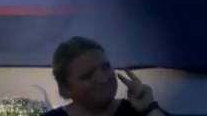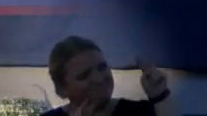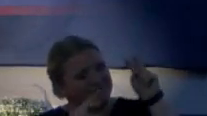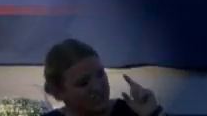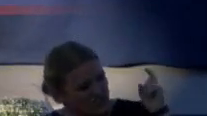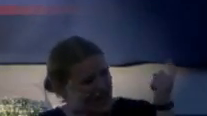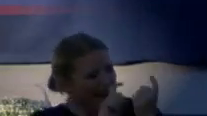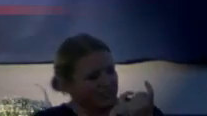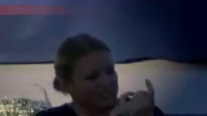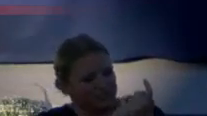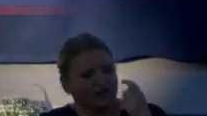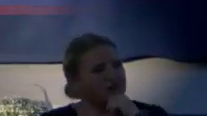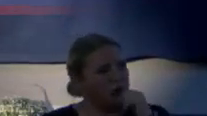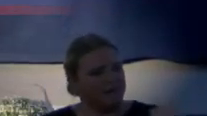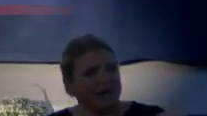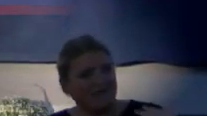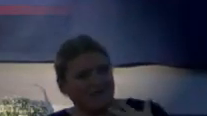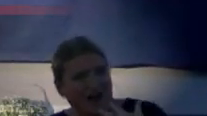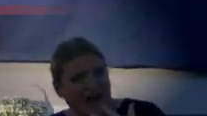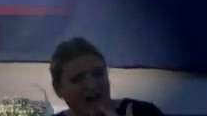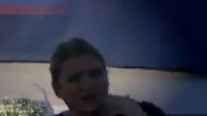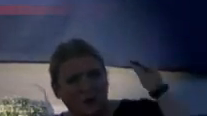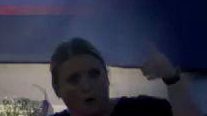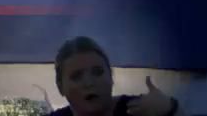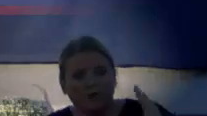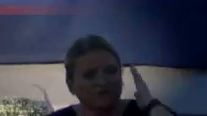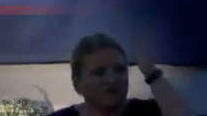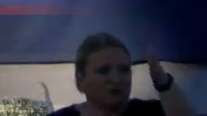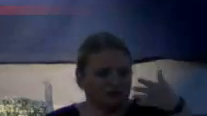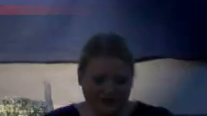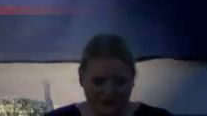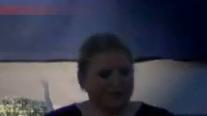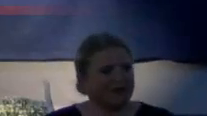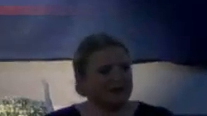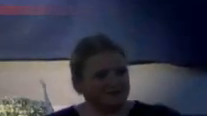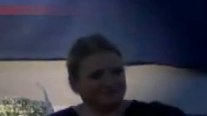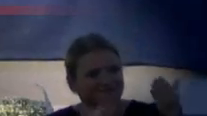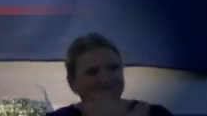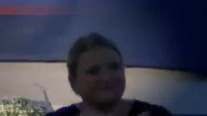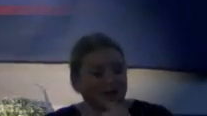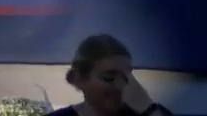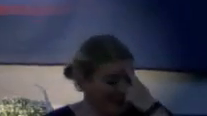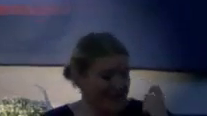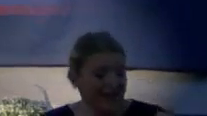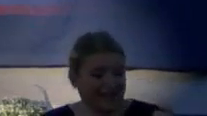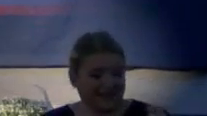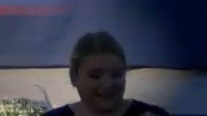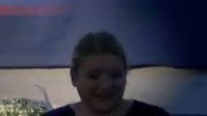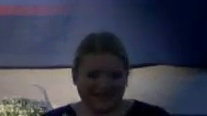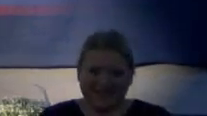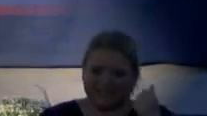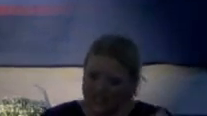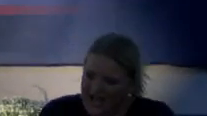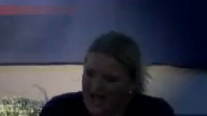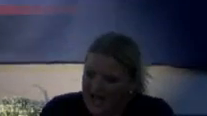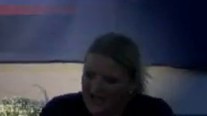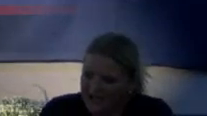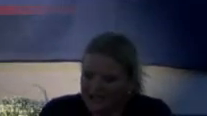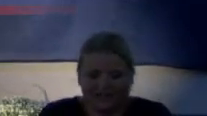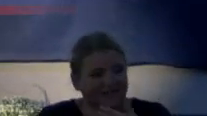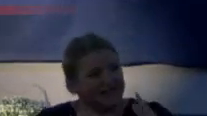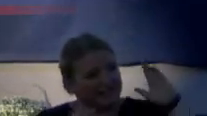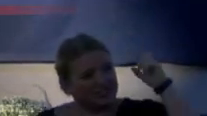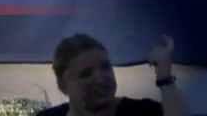horizon, let us not be afraid to welcome our future with open arms, because with each hug we give change,